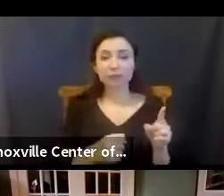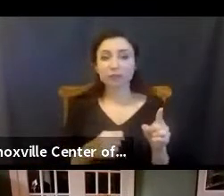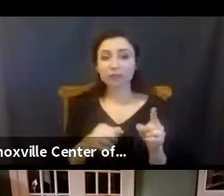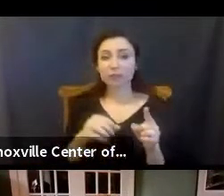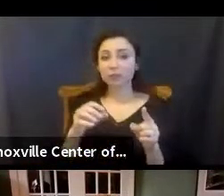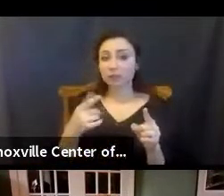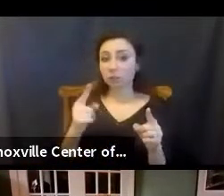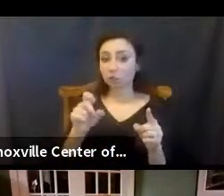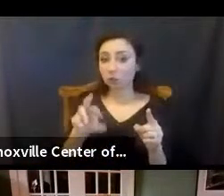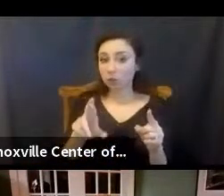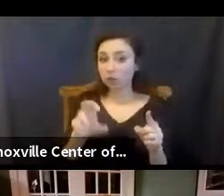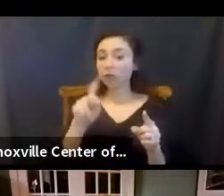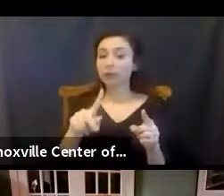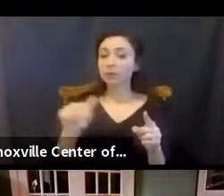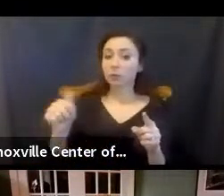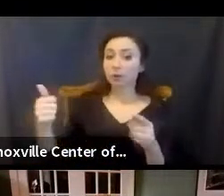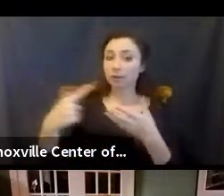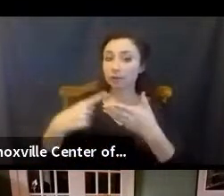vote to rescind